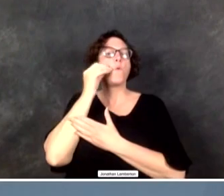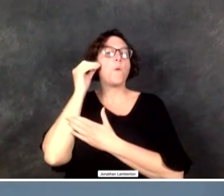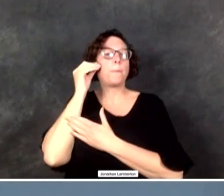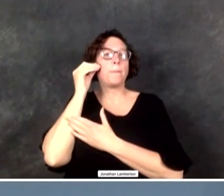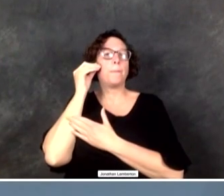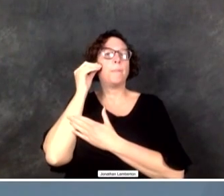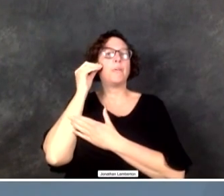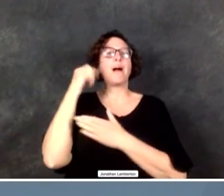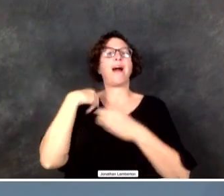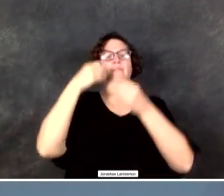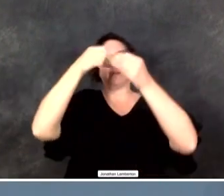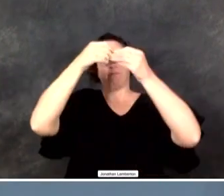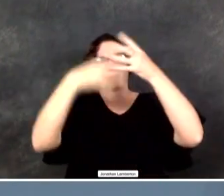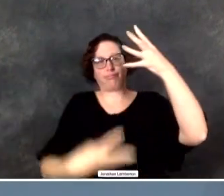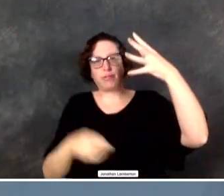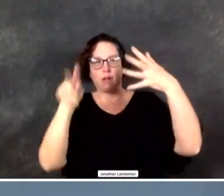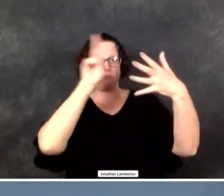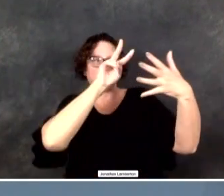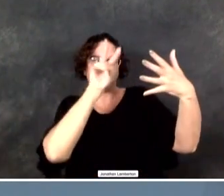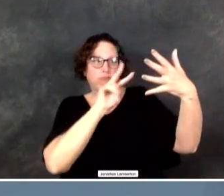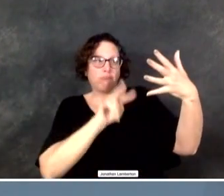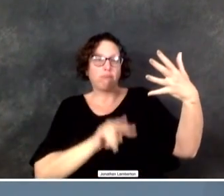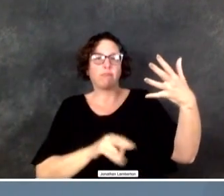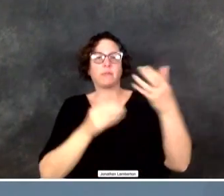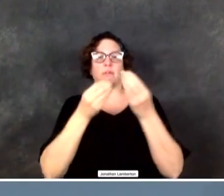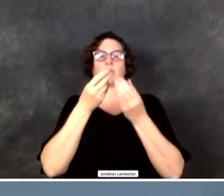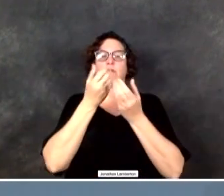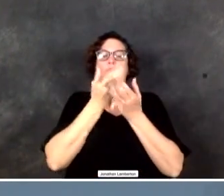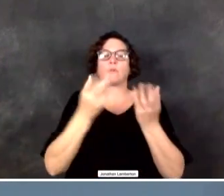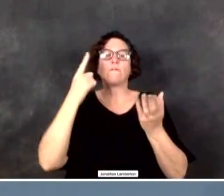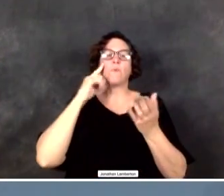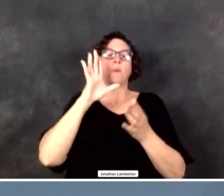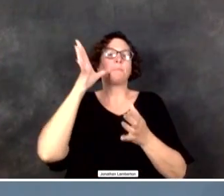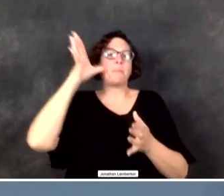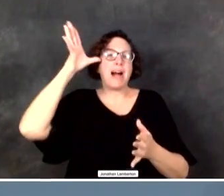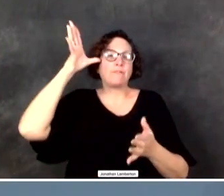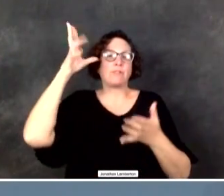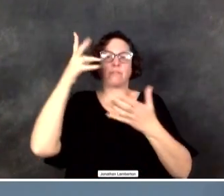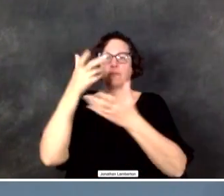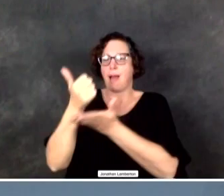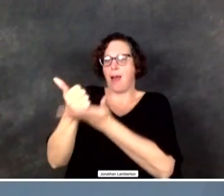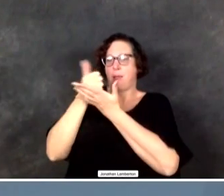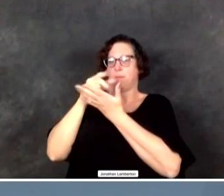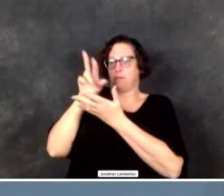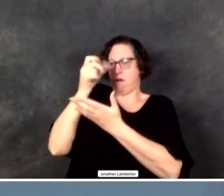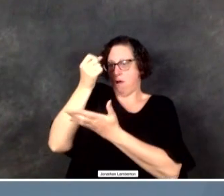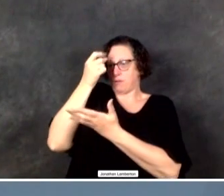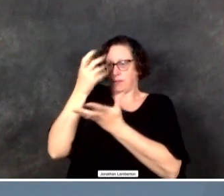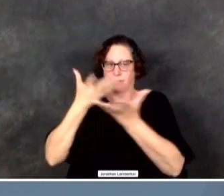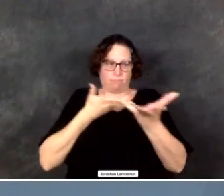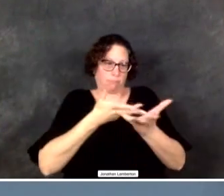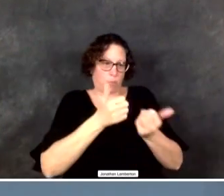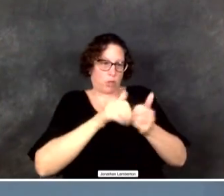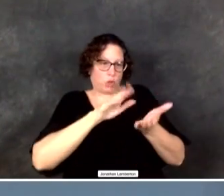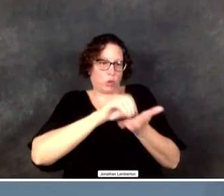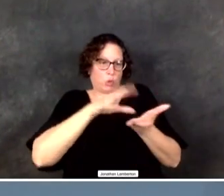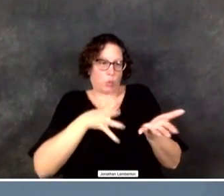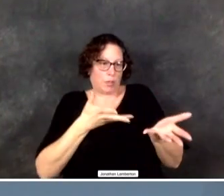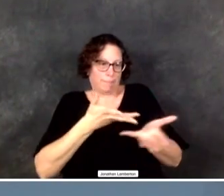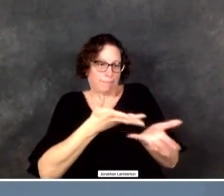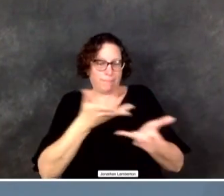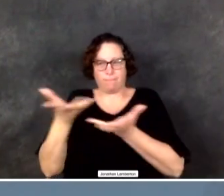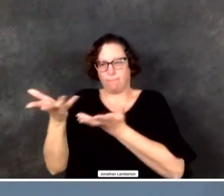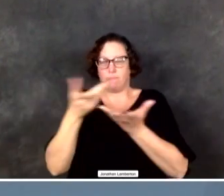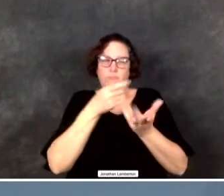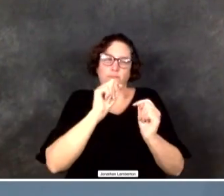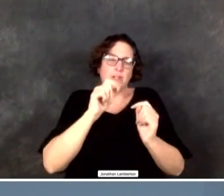lots of activities, lots of things that families can do. I've also been privy in some of my conversations with parents, to learn that